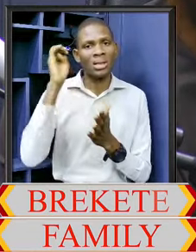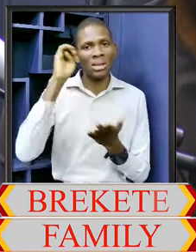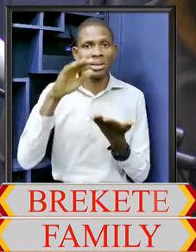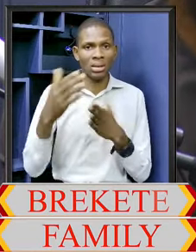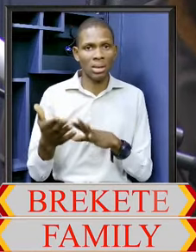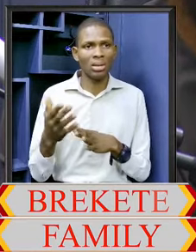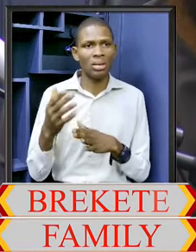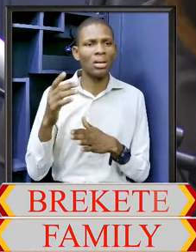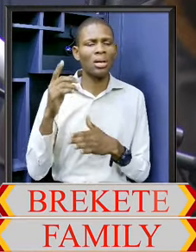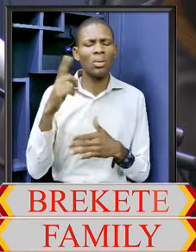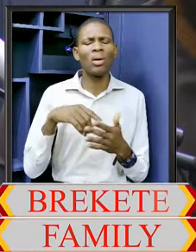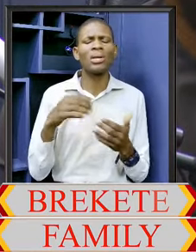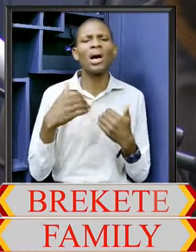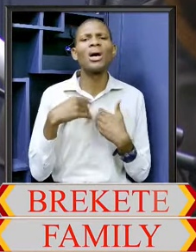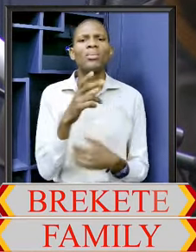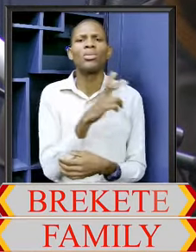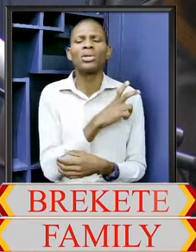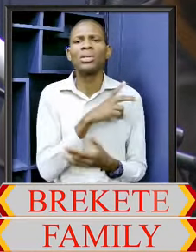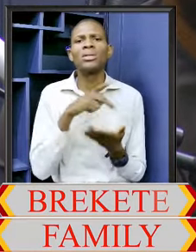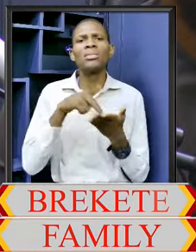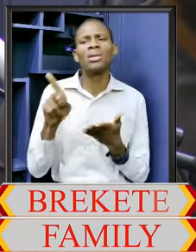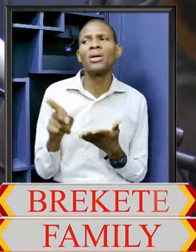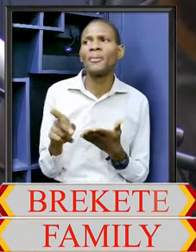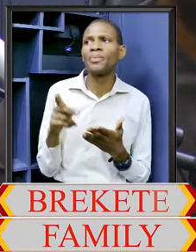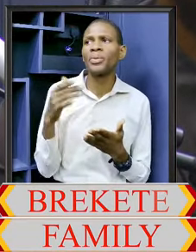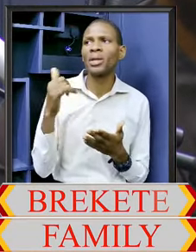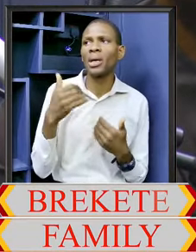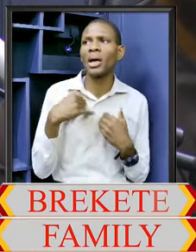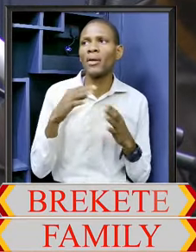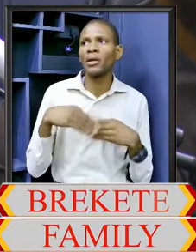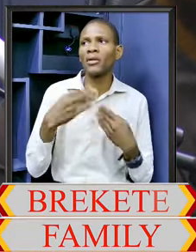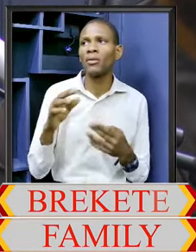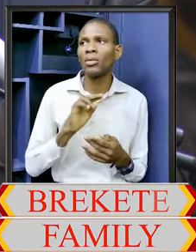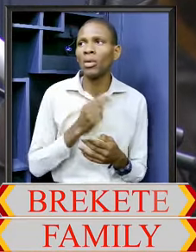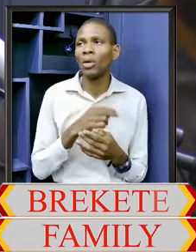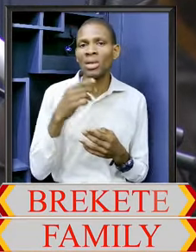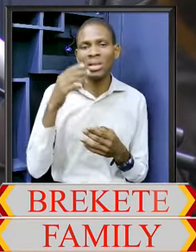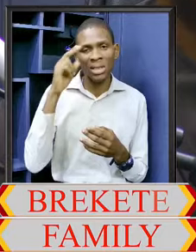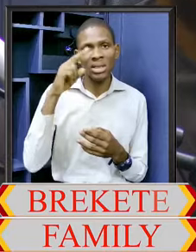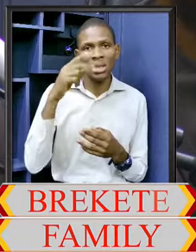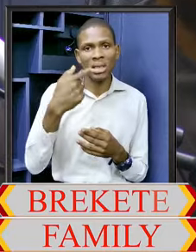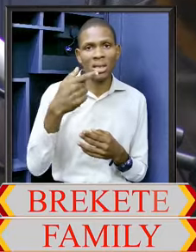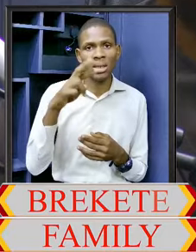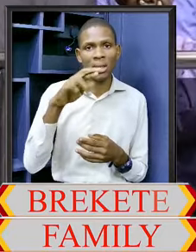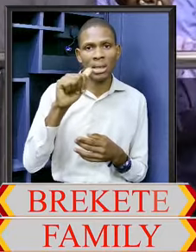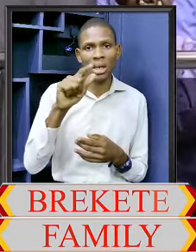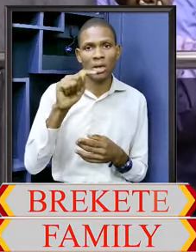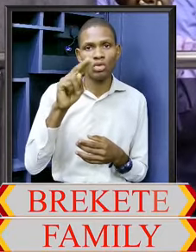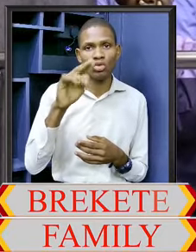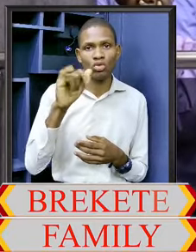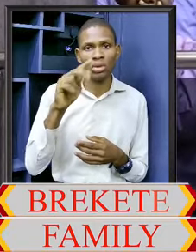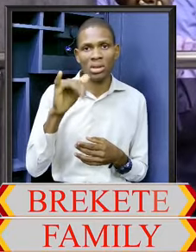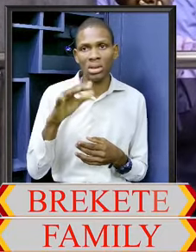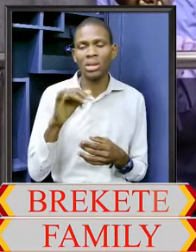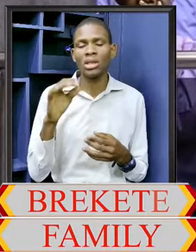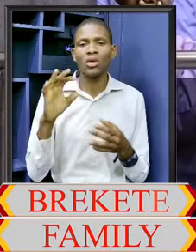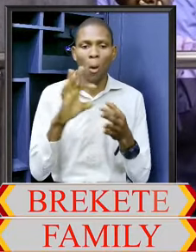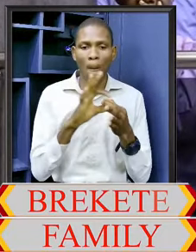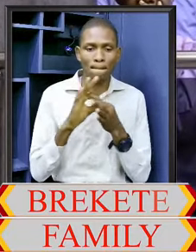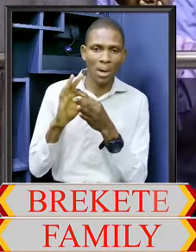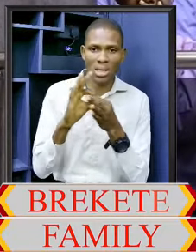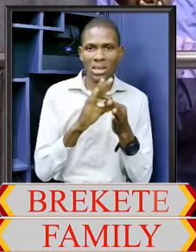Yes, sir. Waiting police don't pay owner. They have given us his gratuity. They have given us his